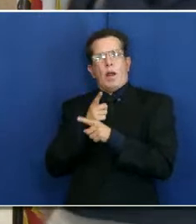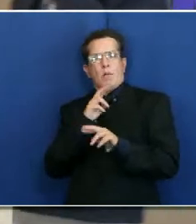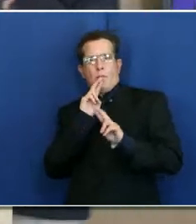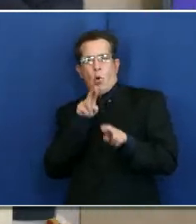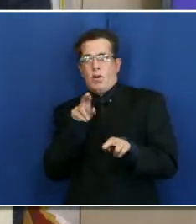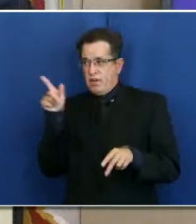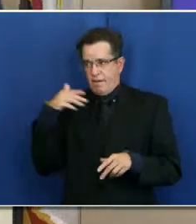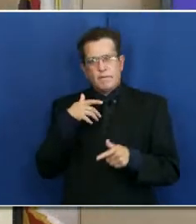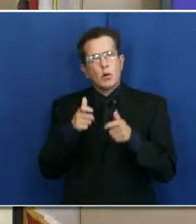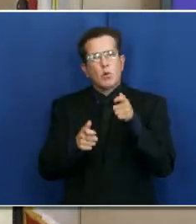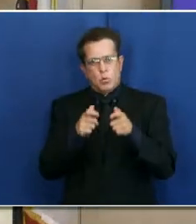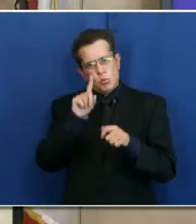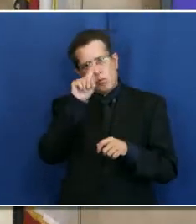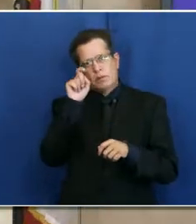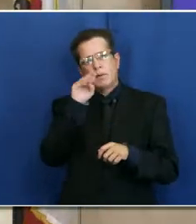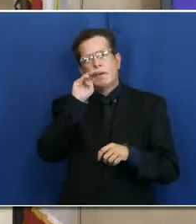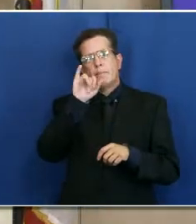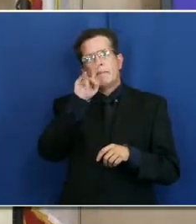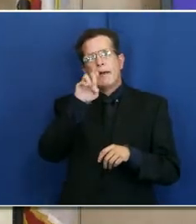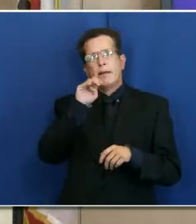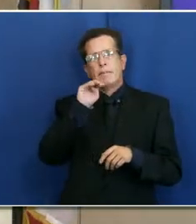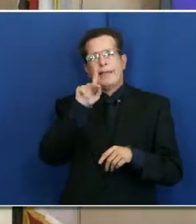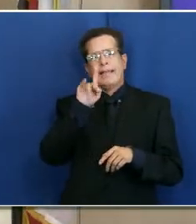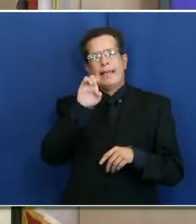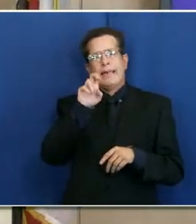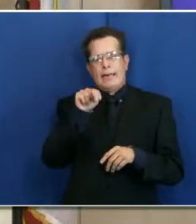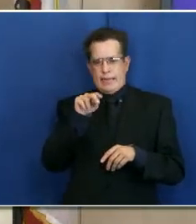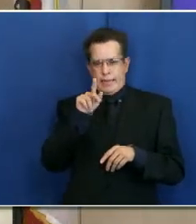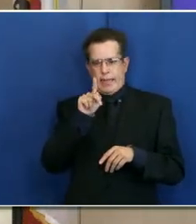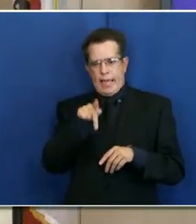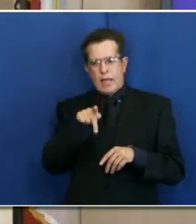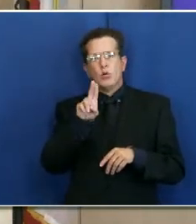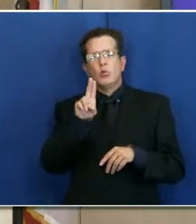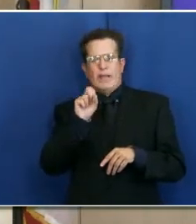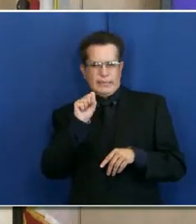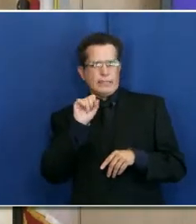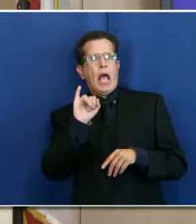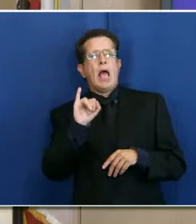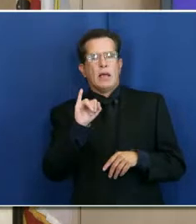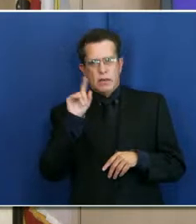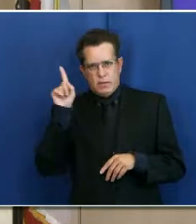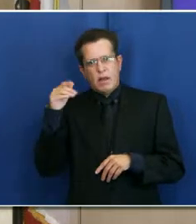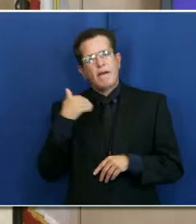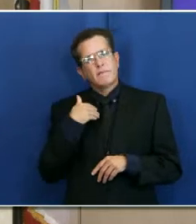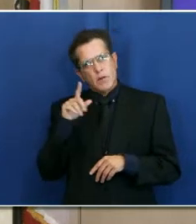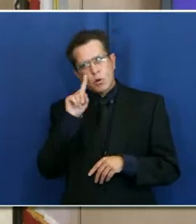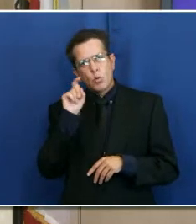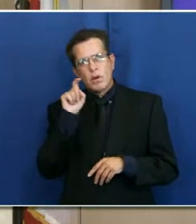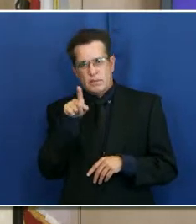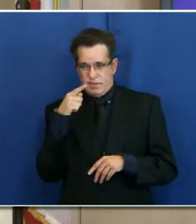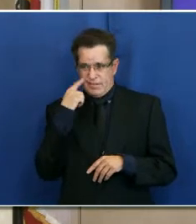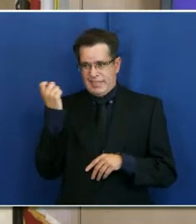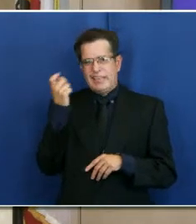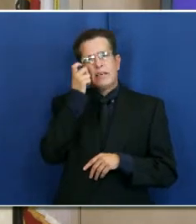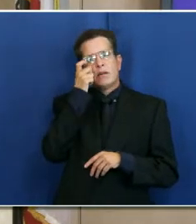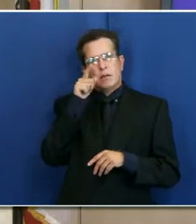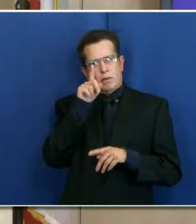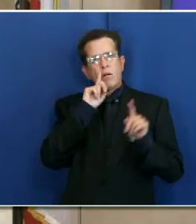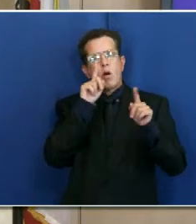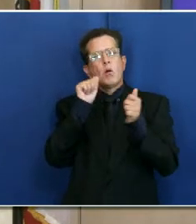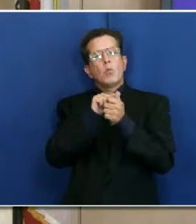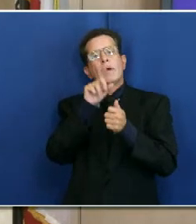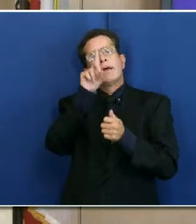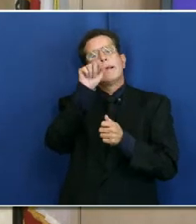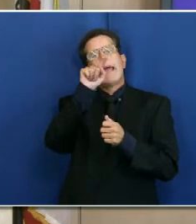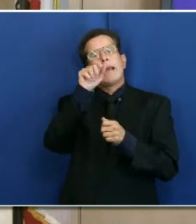This text question is from Mike McKinnon with KUSI. He writes, KUSI recently interviewed a data expert